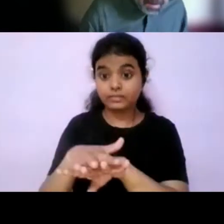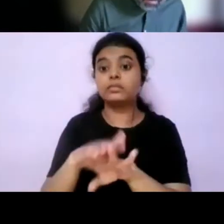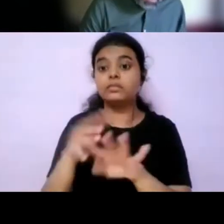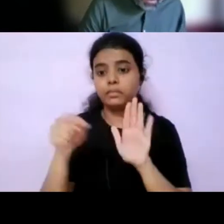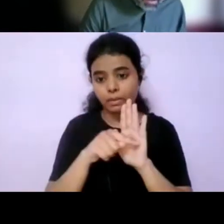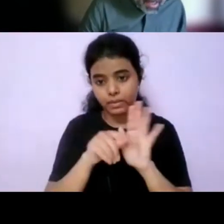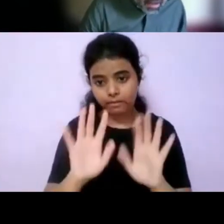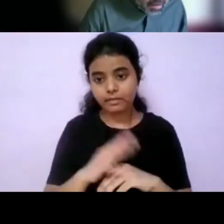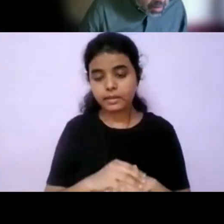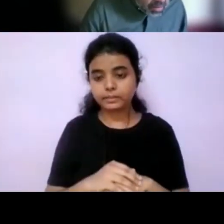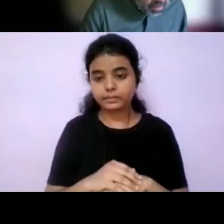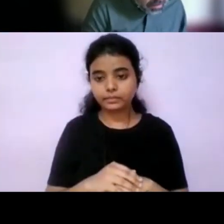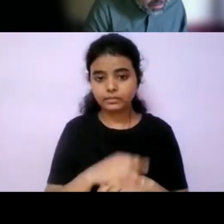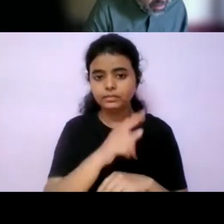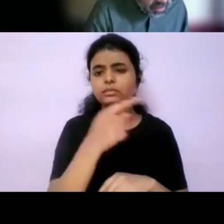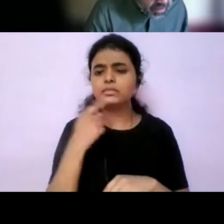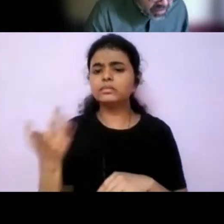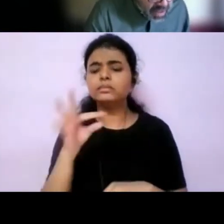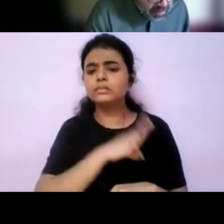They benefited, they argued, more